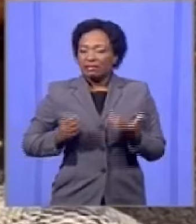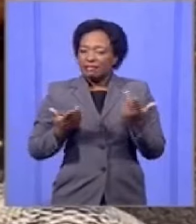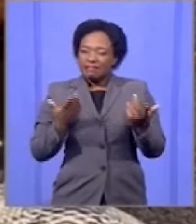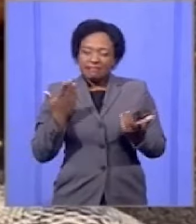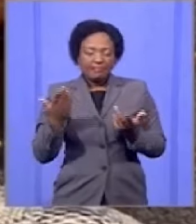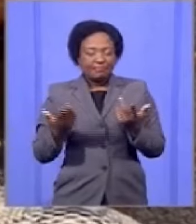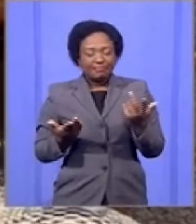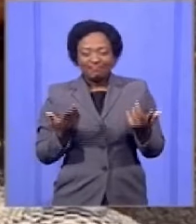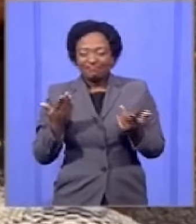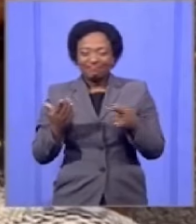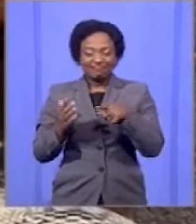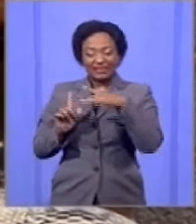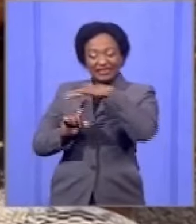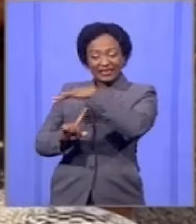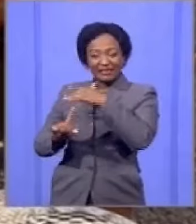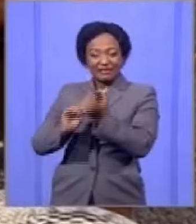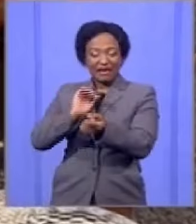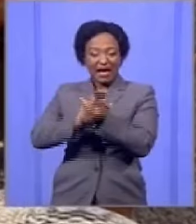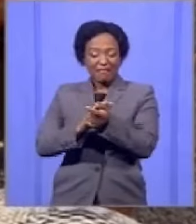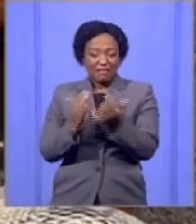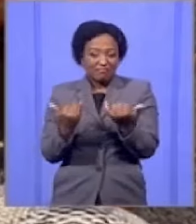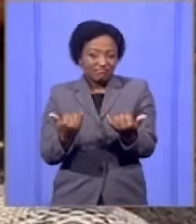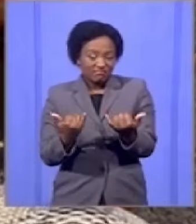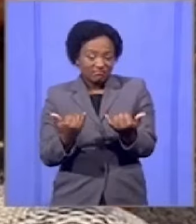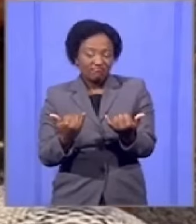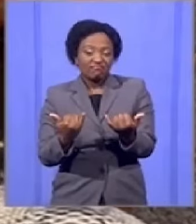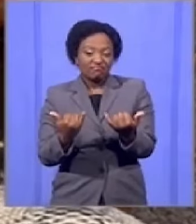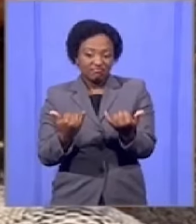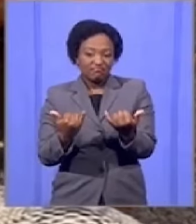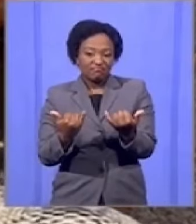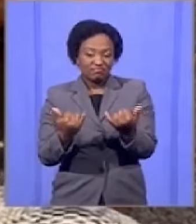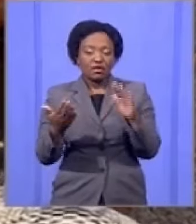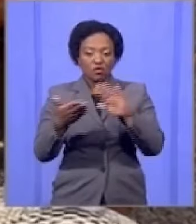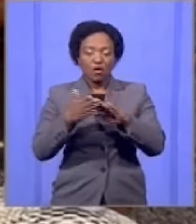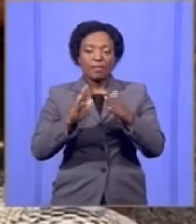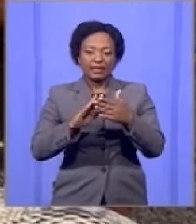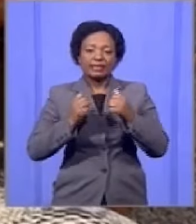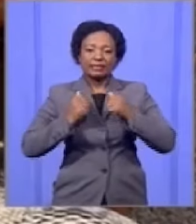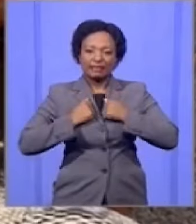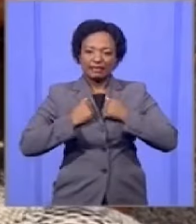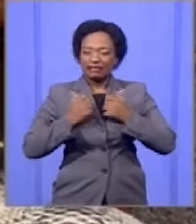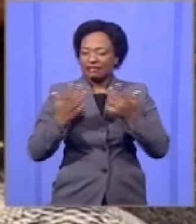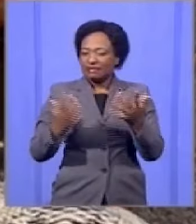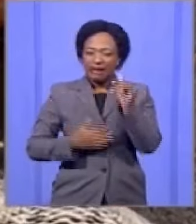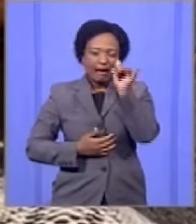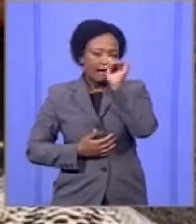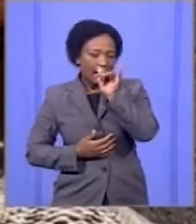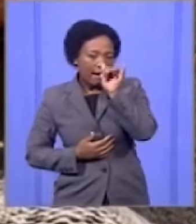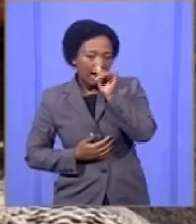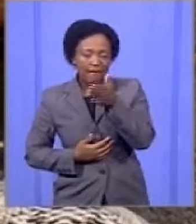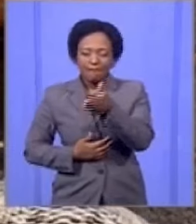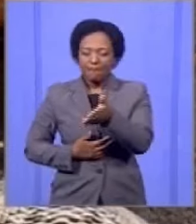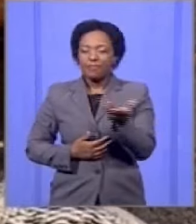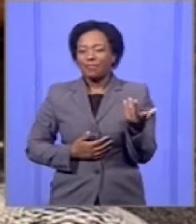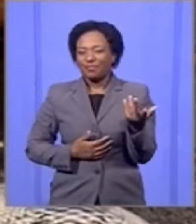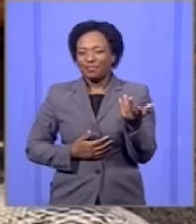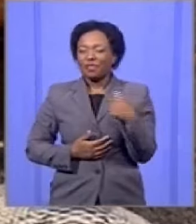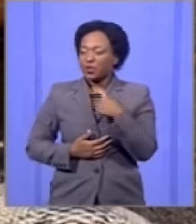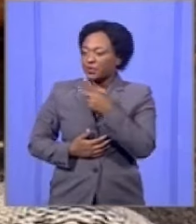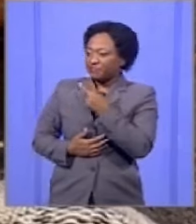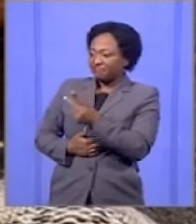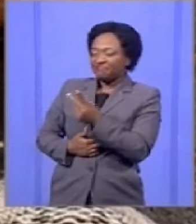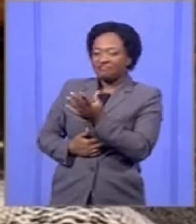about this situation that is happening right now in our community, all this crime. When we